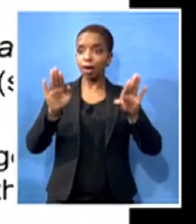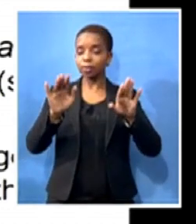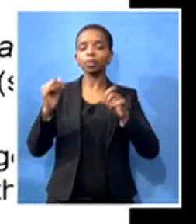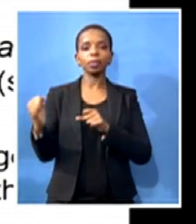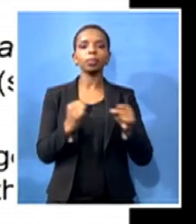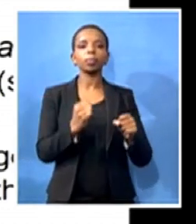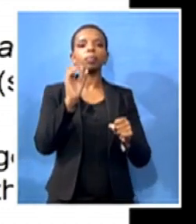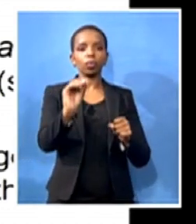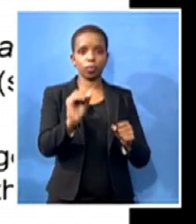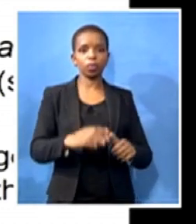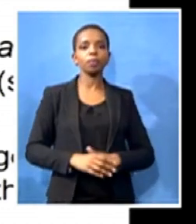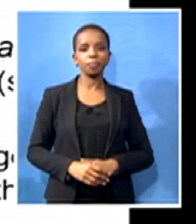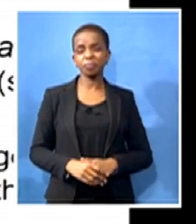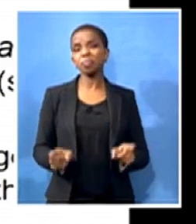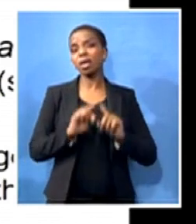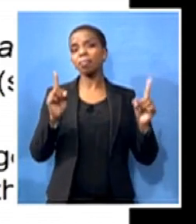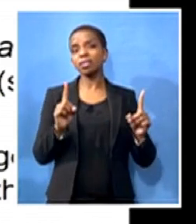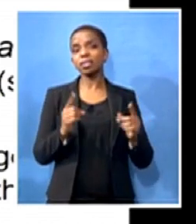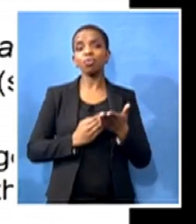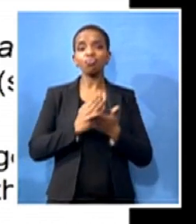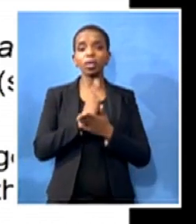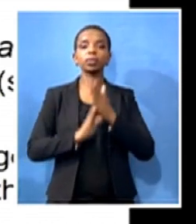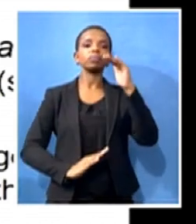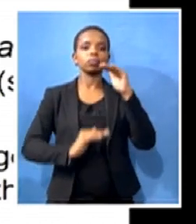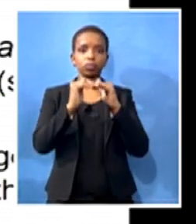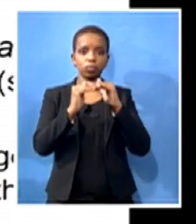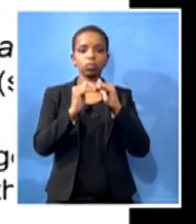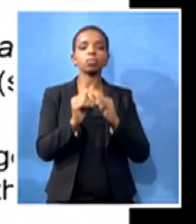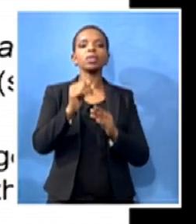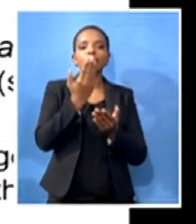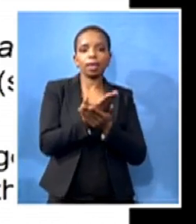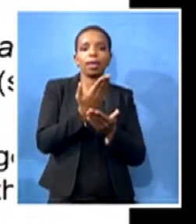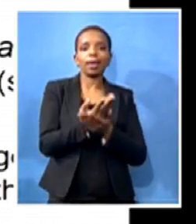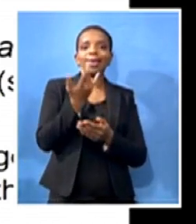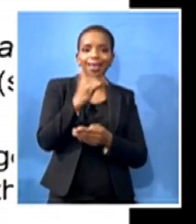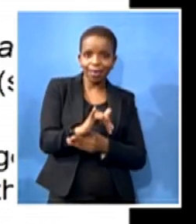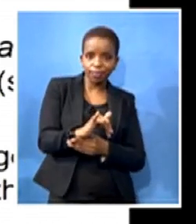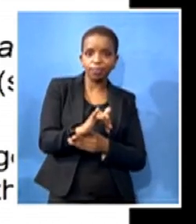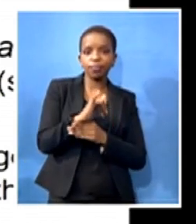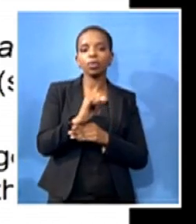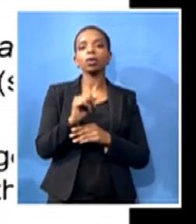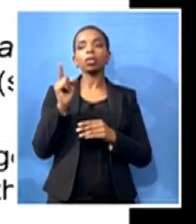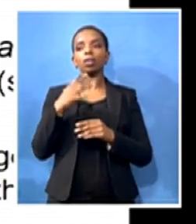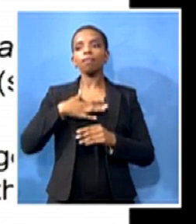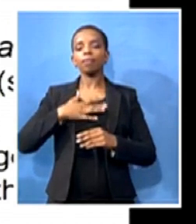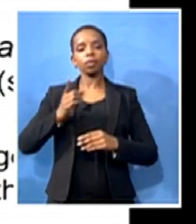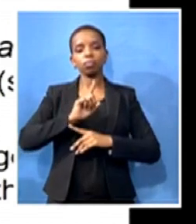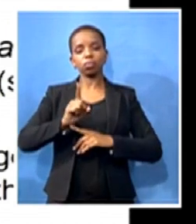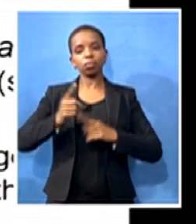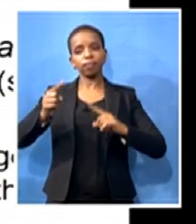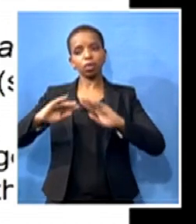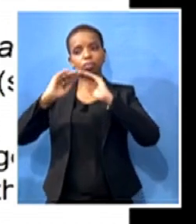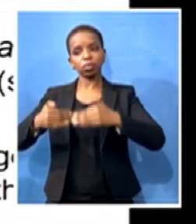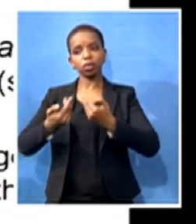to be reasonable and justifiable in an open and democratic society. And this is a general principle of law, but